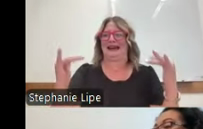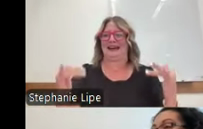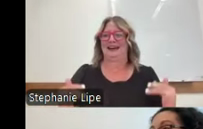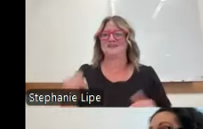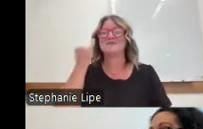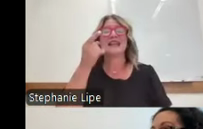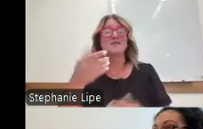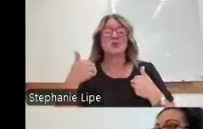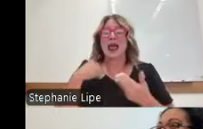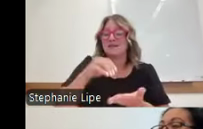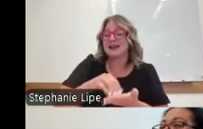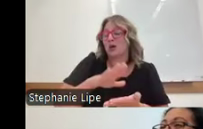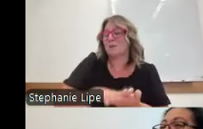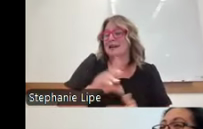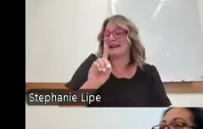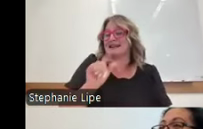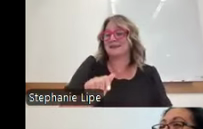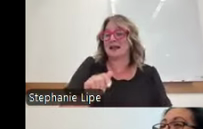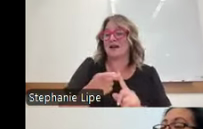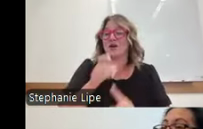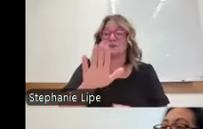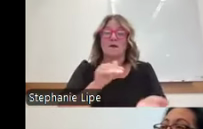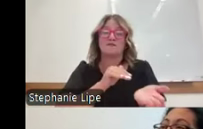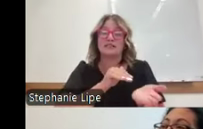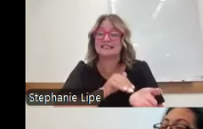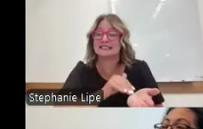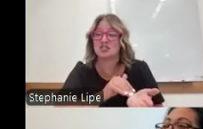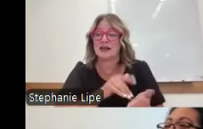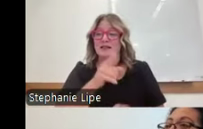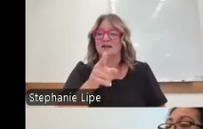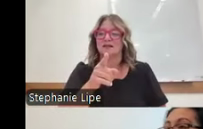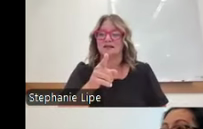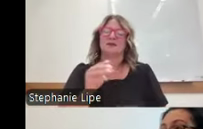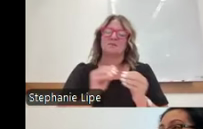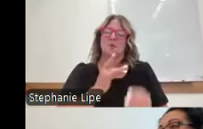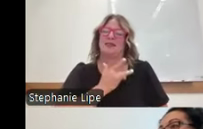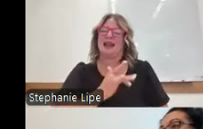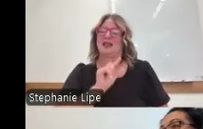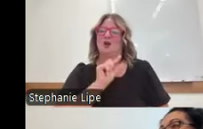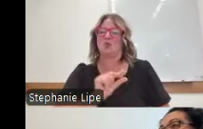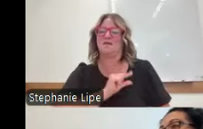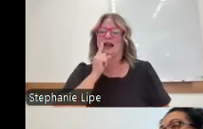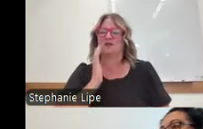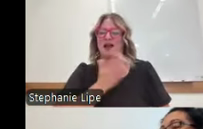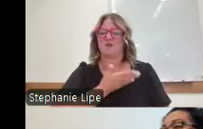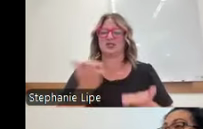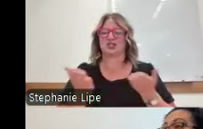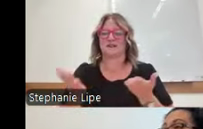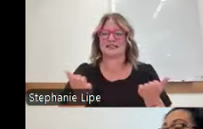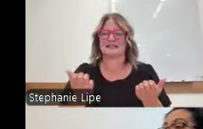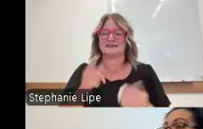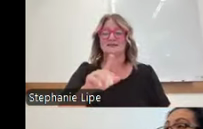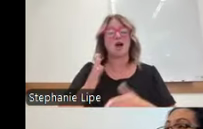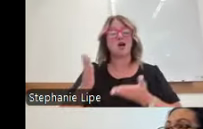It'd be too many bullet points, but if you have a documented disability from your physician, more than likely you